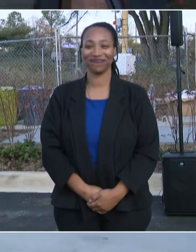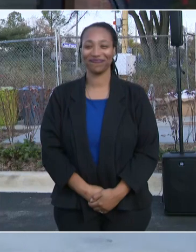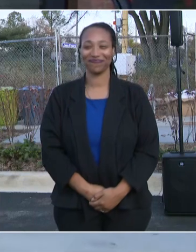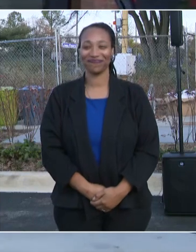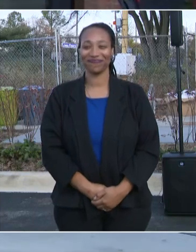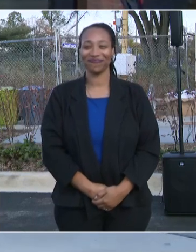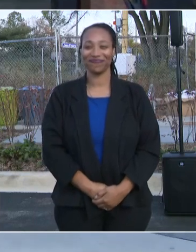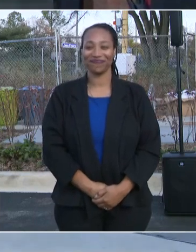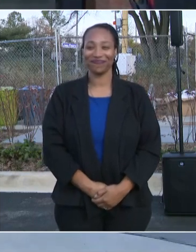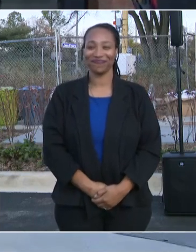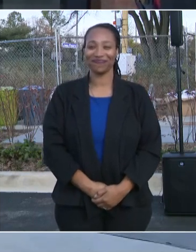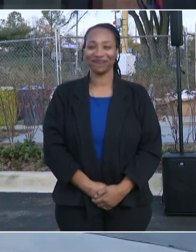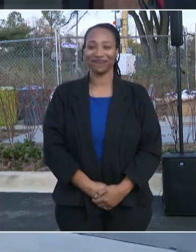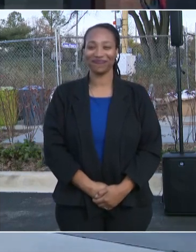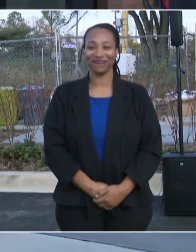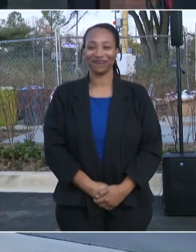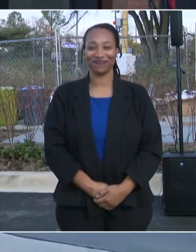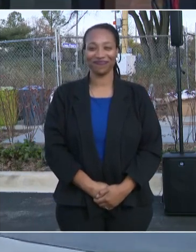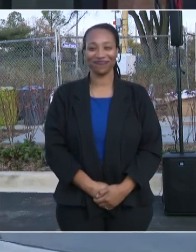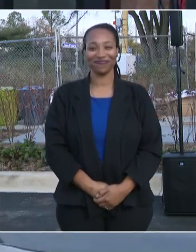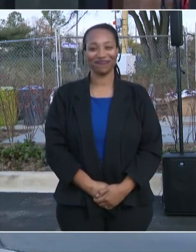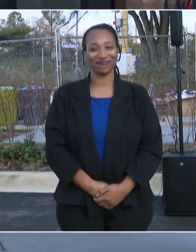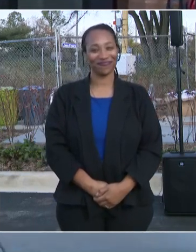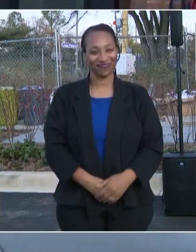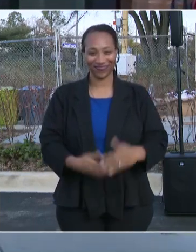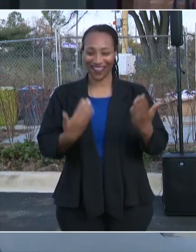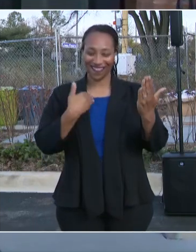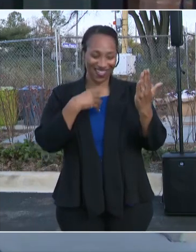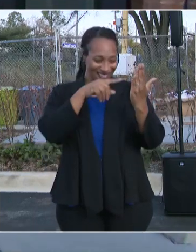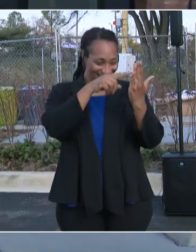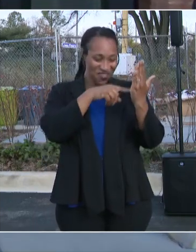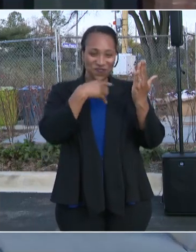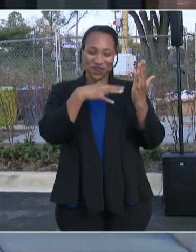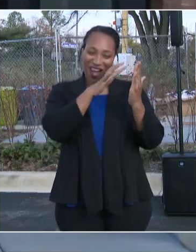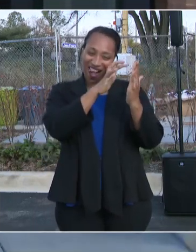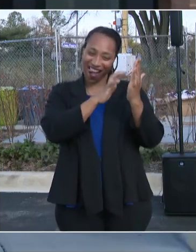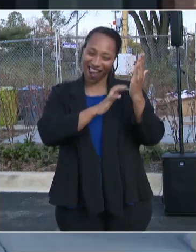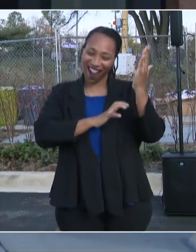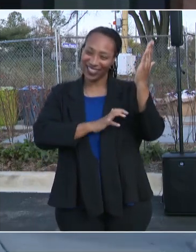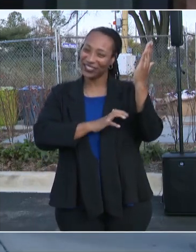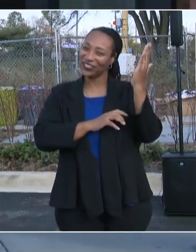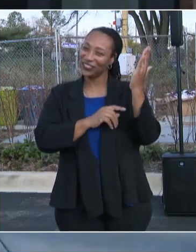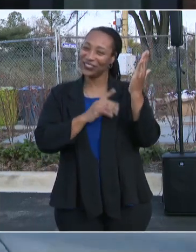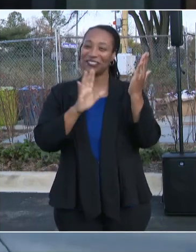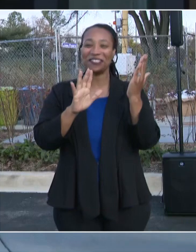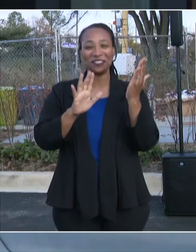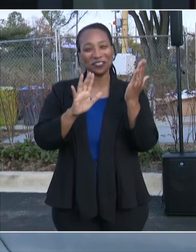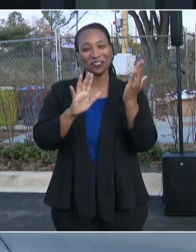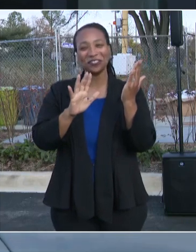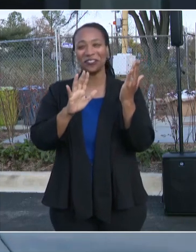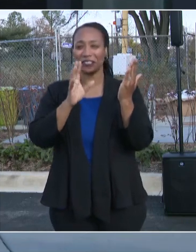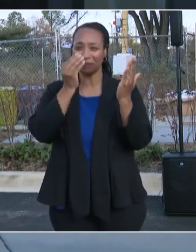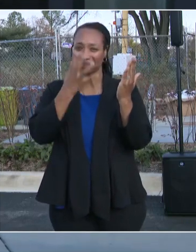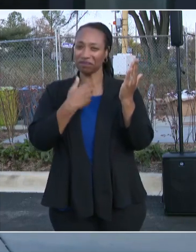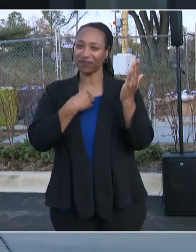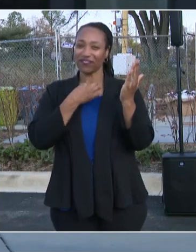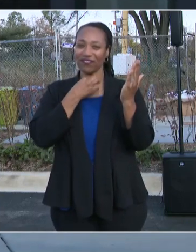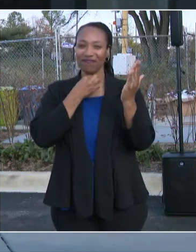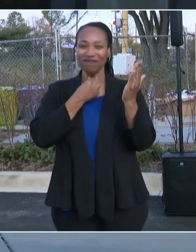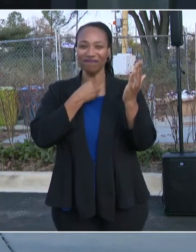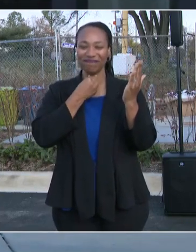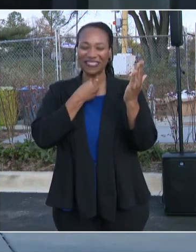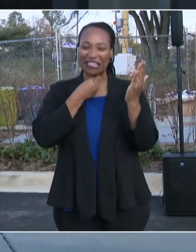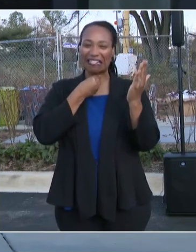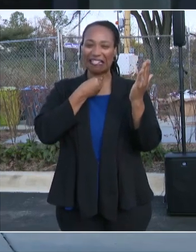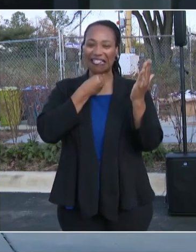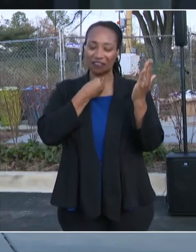I have a very long speech, not much of a voice, so I'm going to make this a shorter speech.